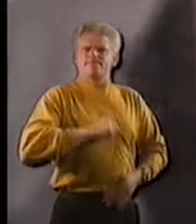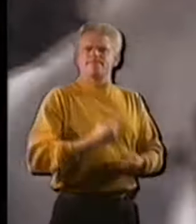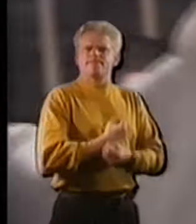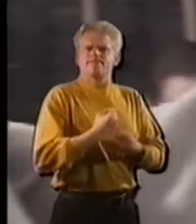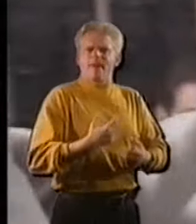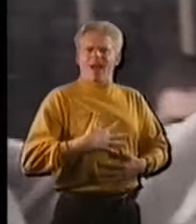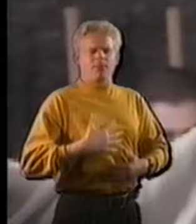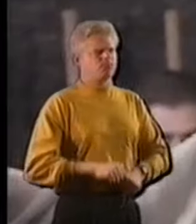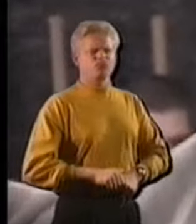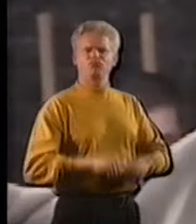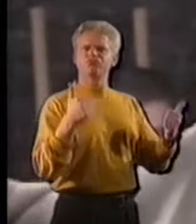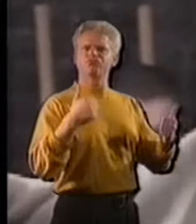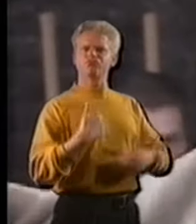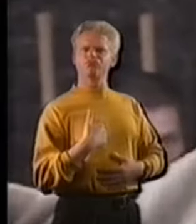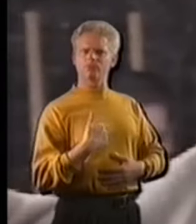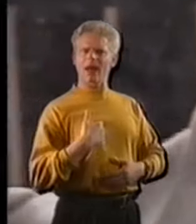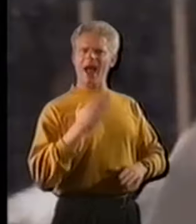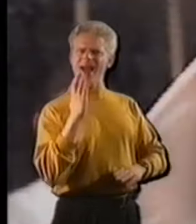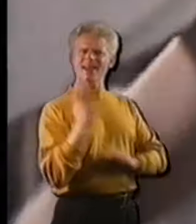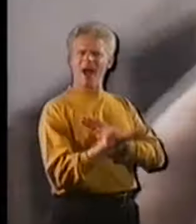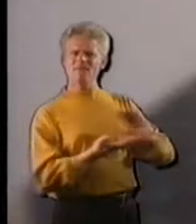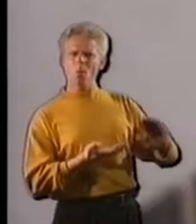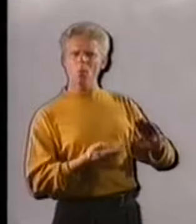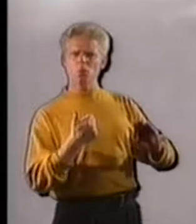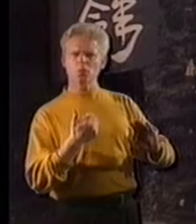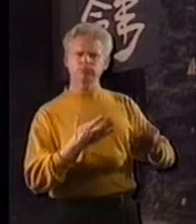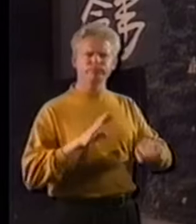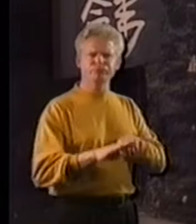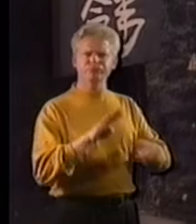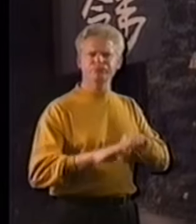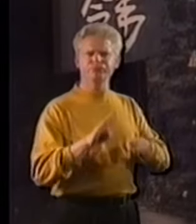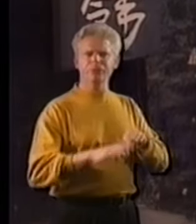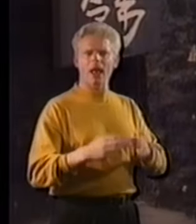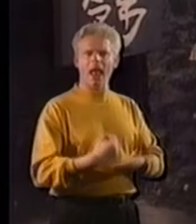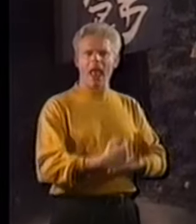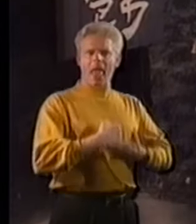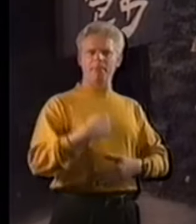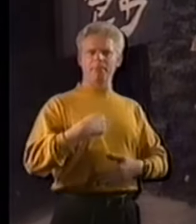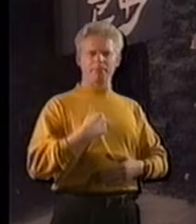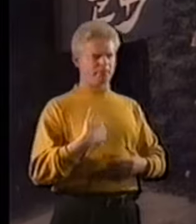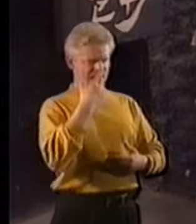more confident. It's more, feel good. I do Kung Fu for